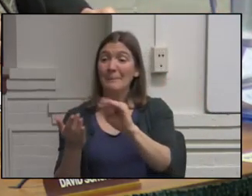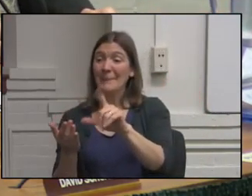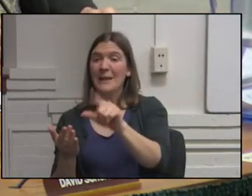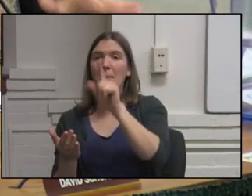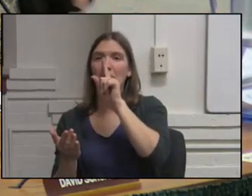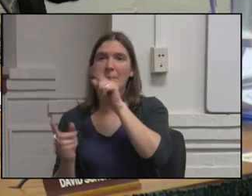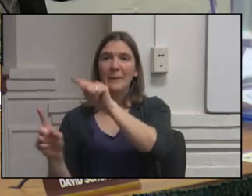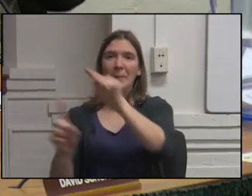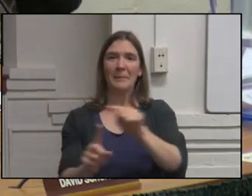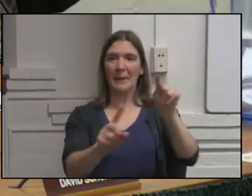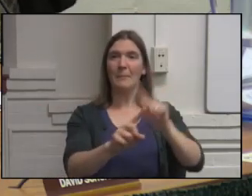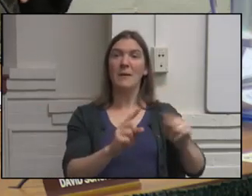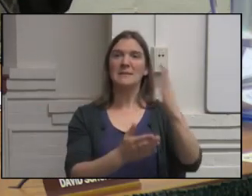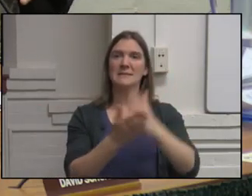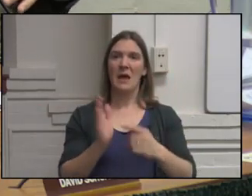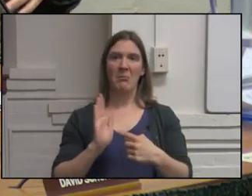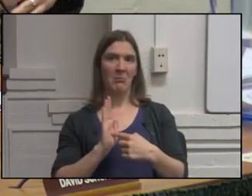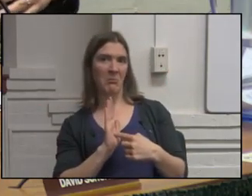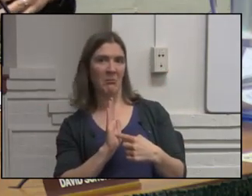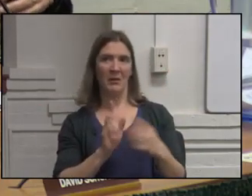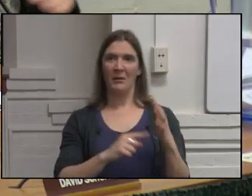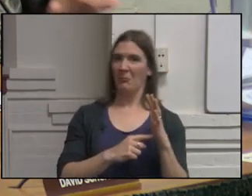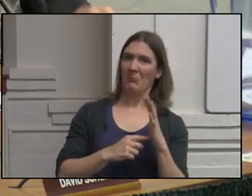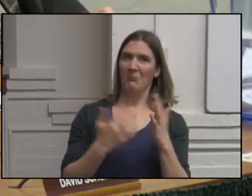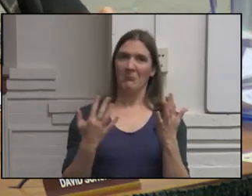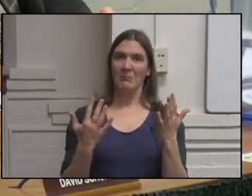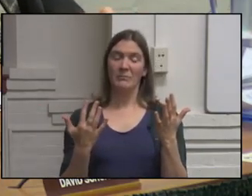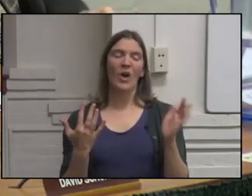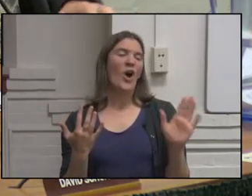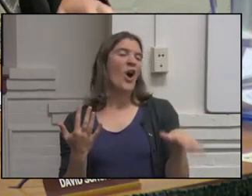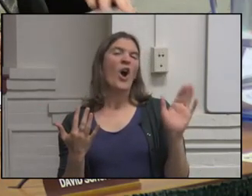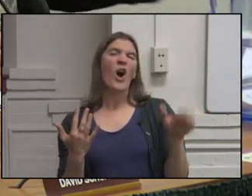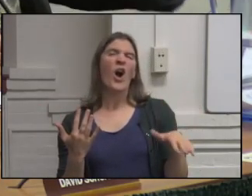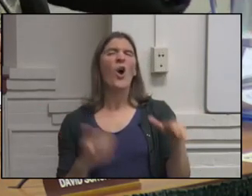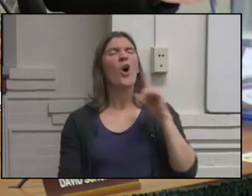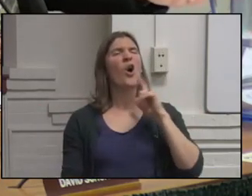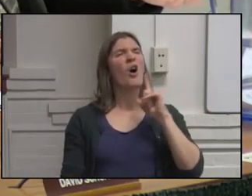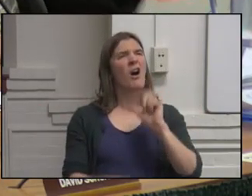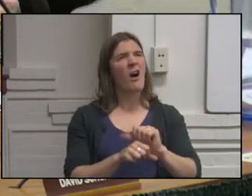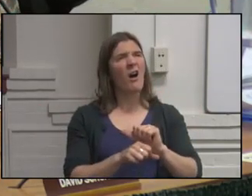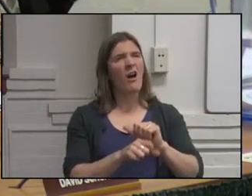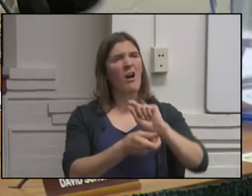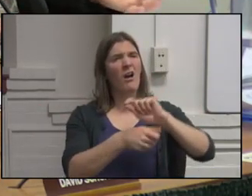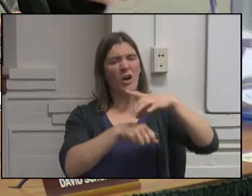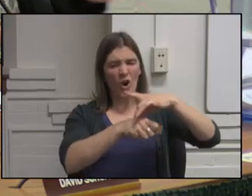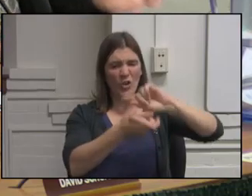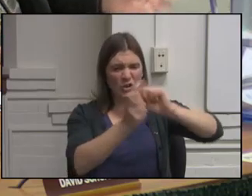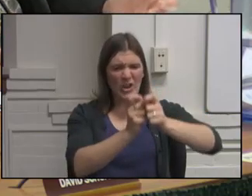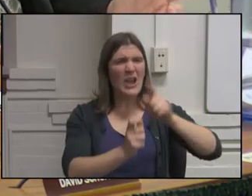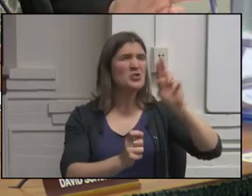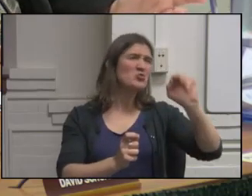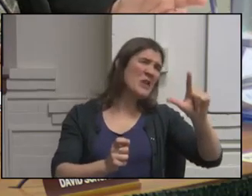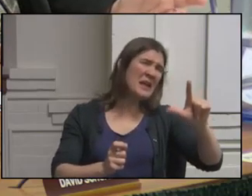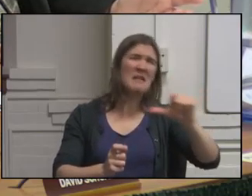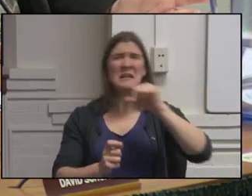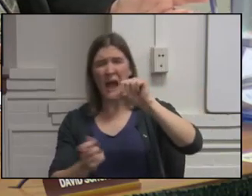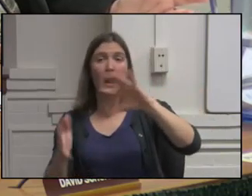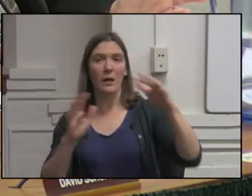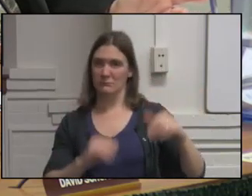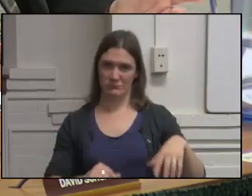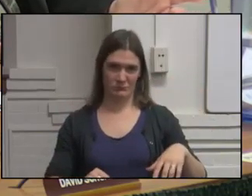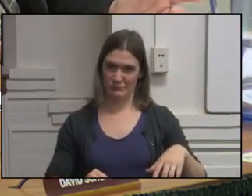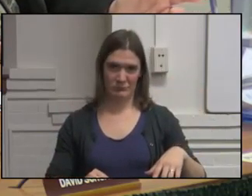pick anybody out, but to present this sort of argument as, well, is it real or is it not real? That's, I think, a ridiculous thing,